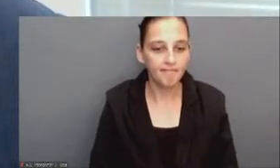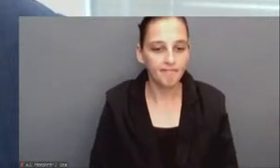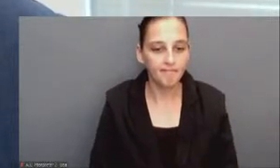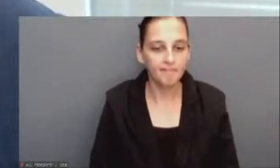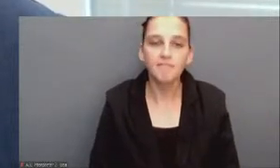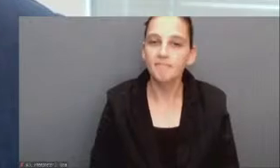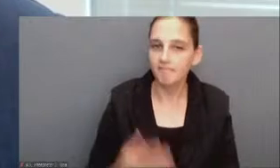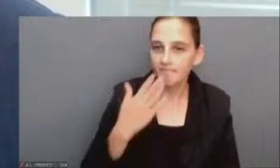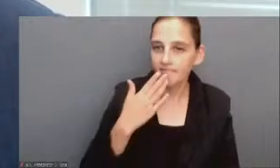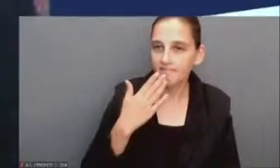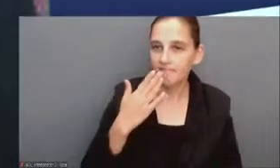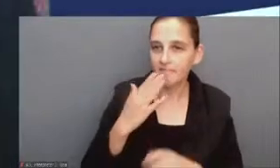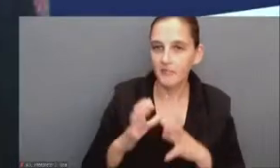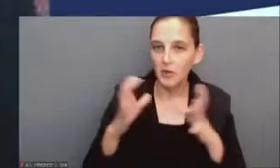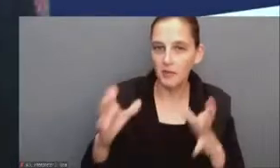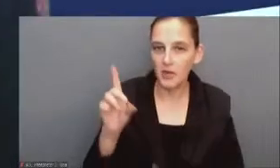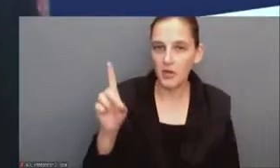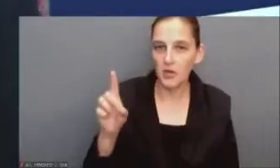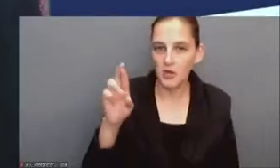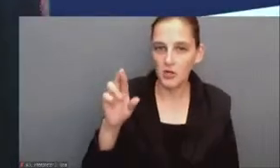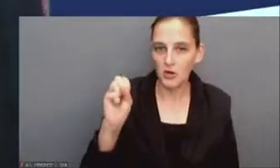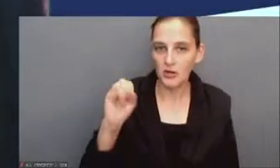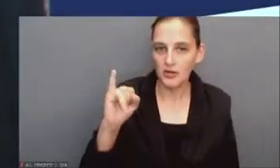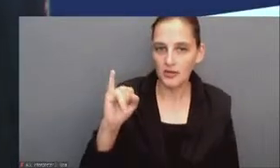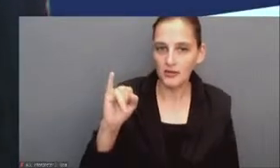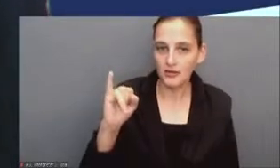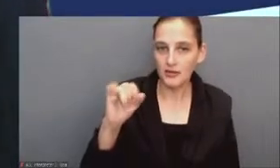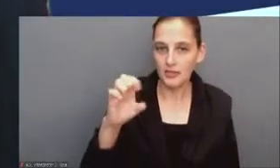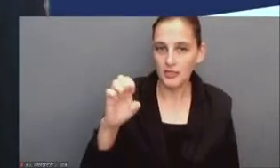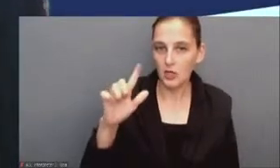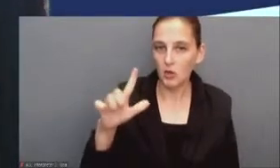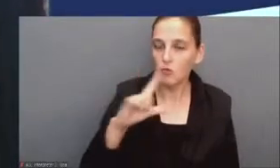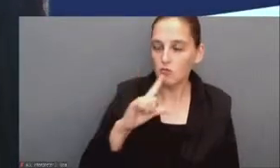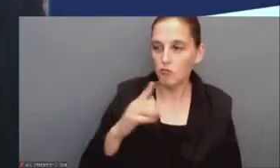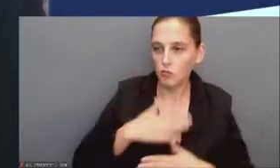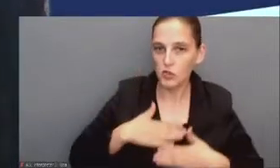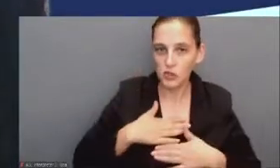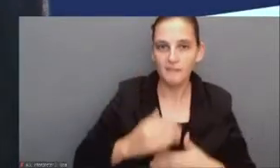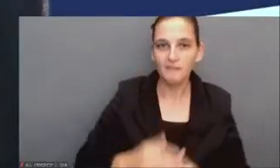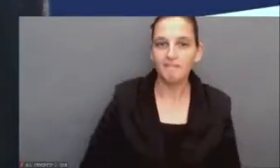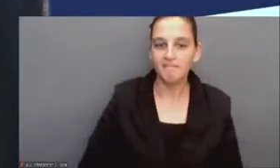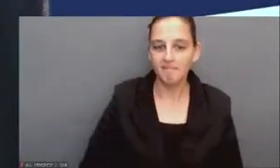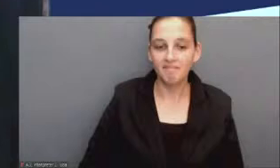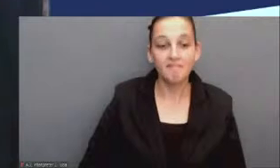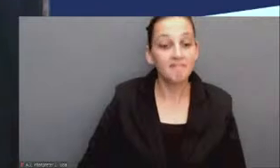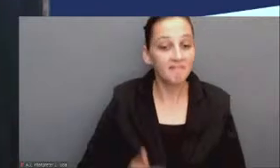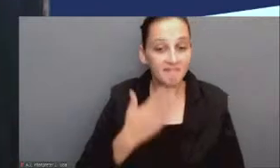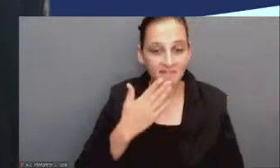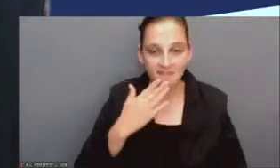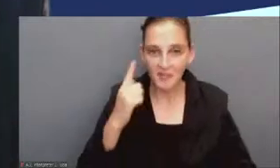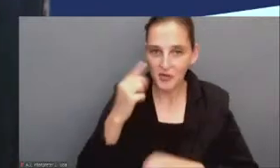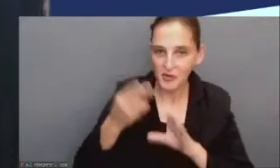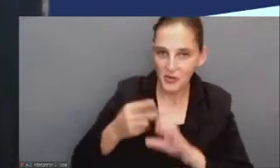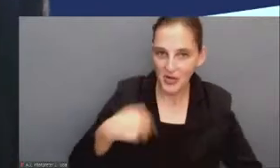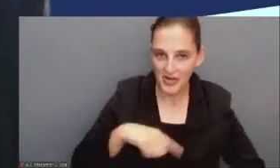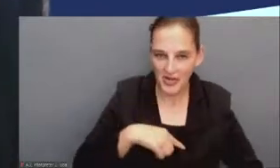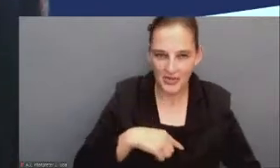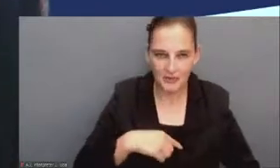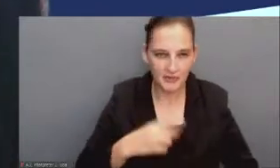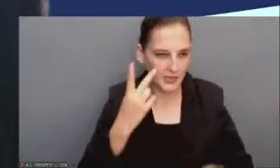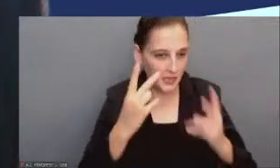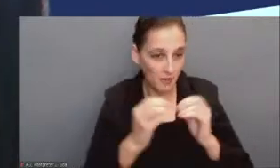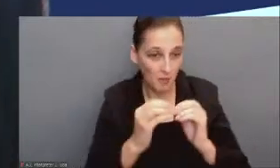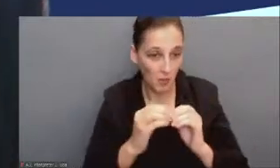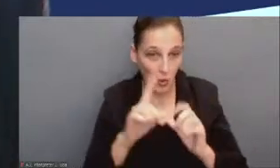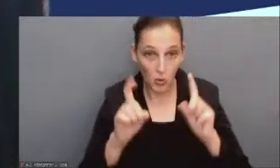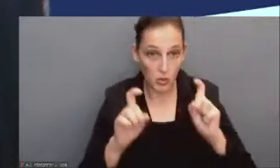Thank you so much, Dr. Siegel. I really appreciate that. All right, thank you again for joining us. I don't believe I see other questions. This